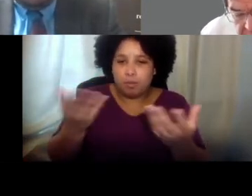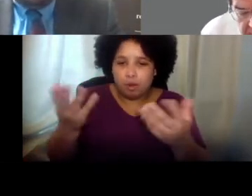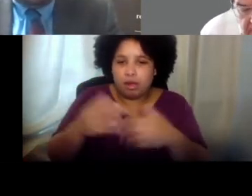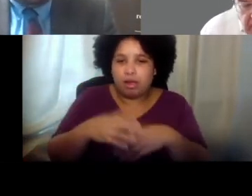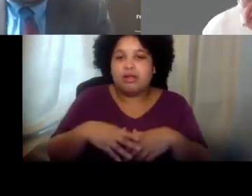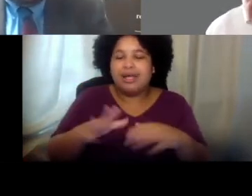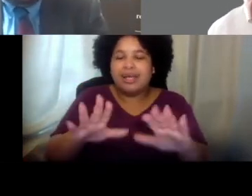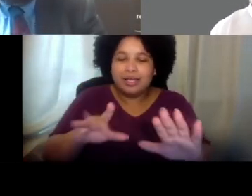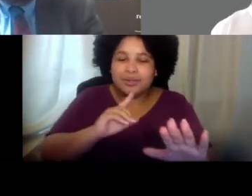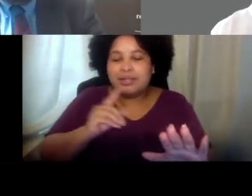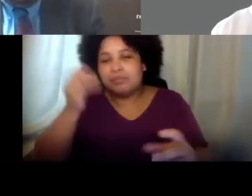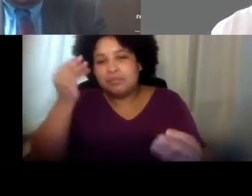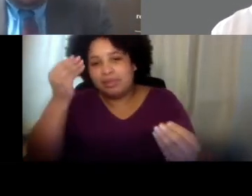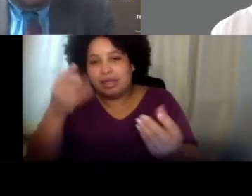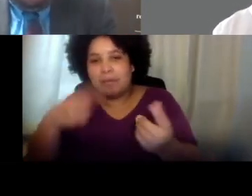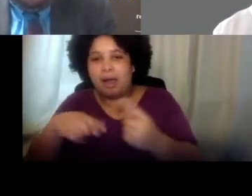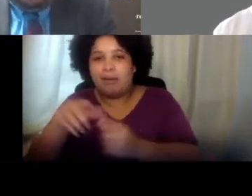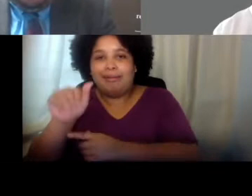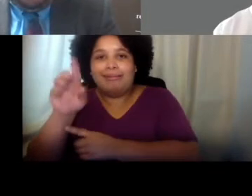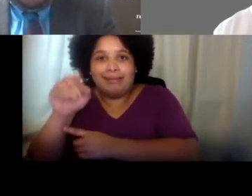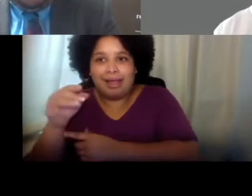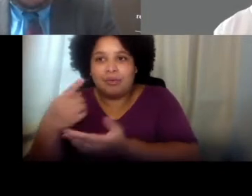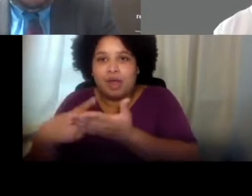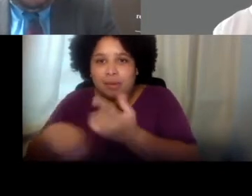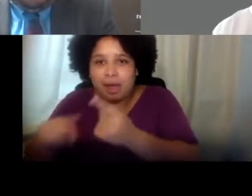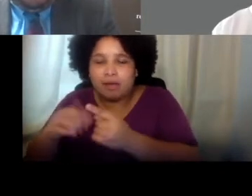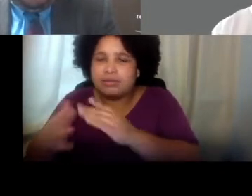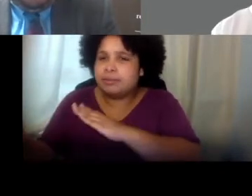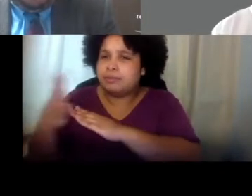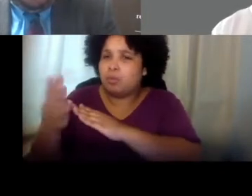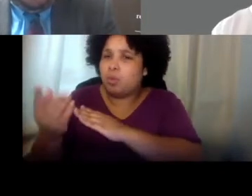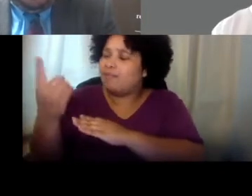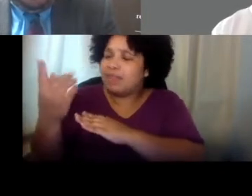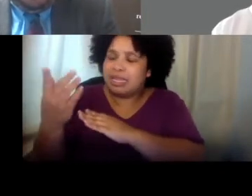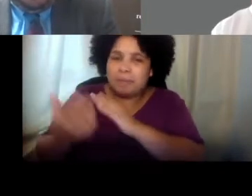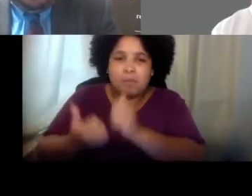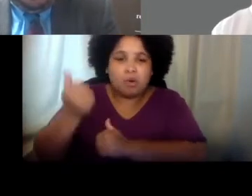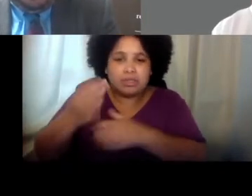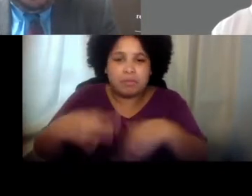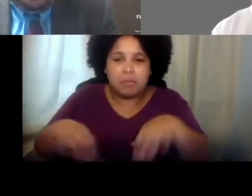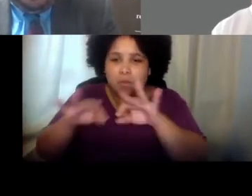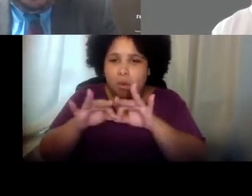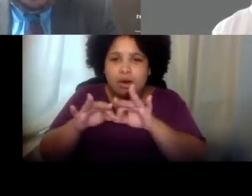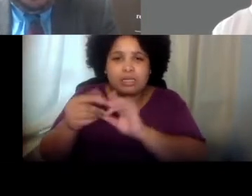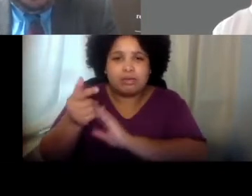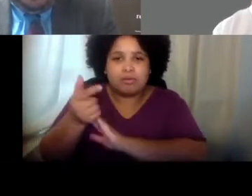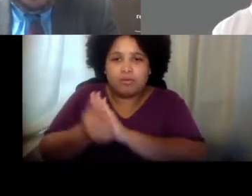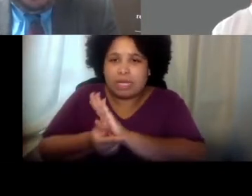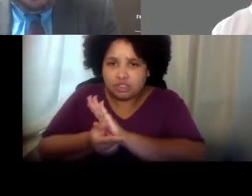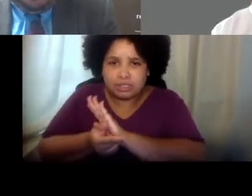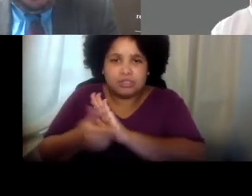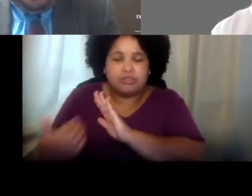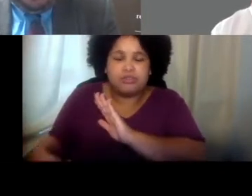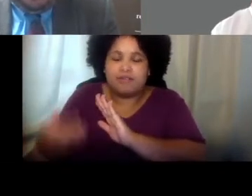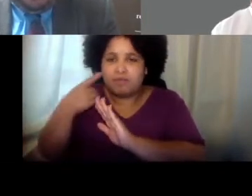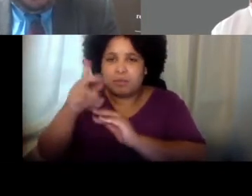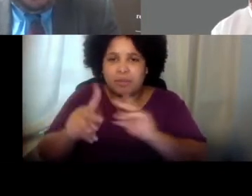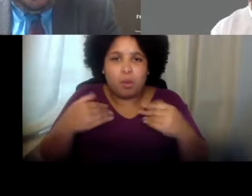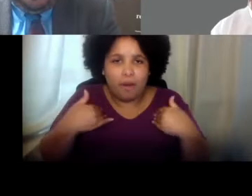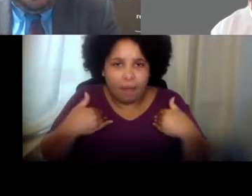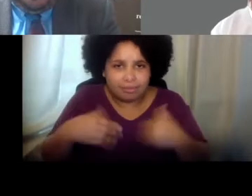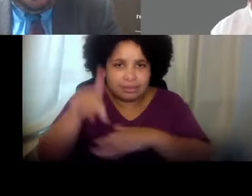most important pieces of legislation that the United States passed for people with disabilities.